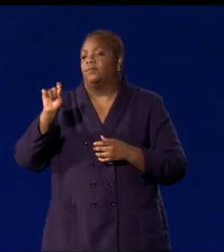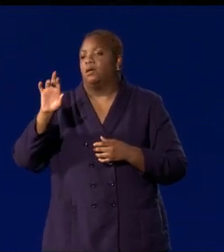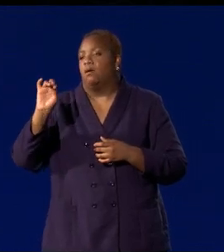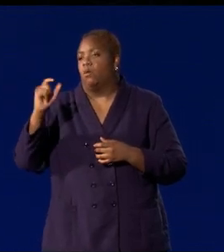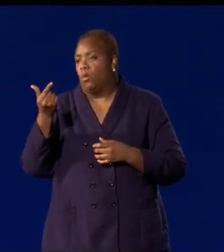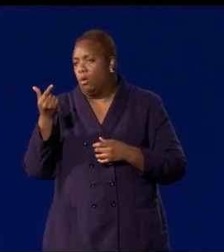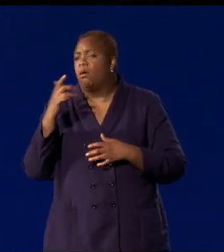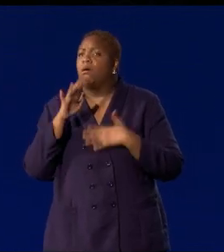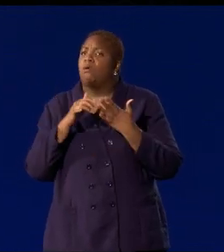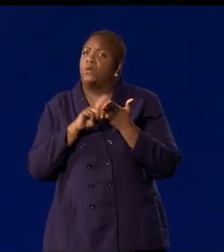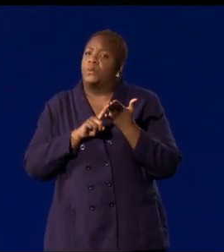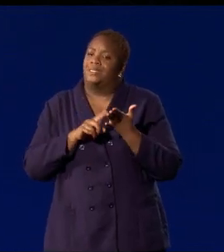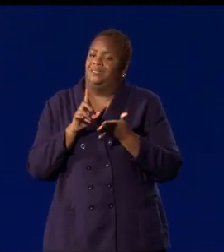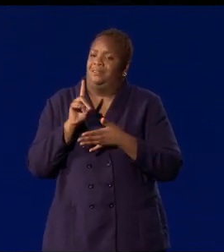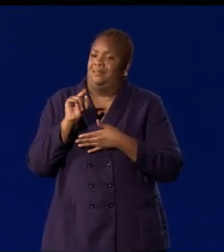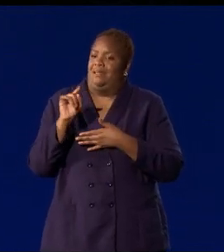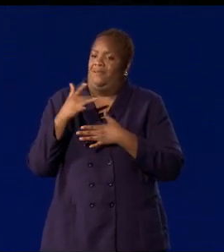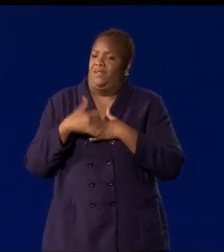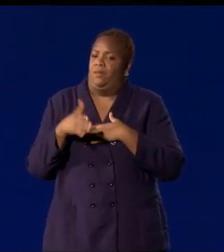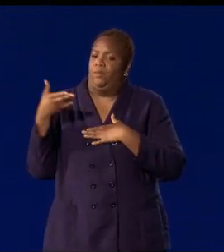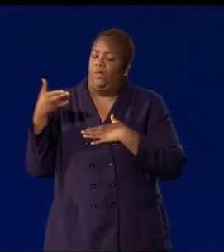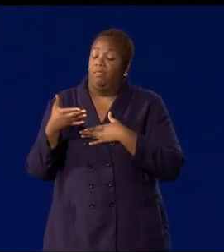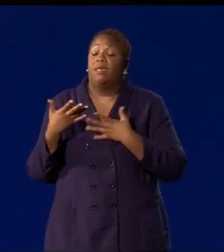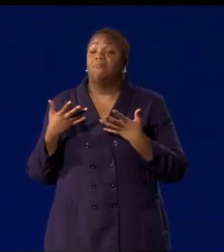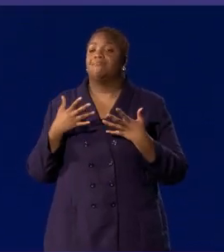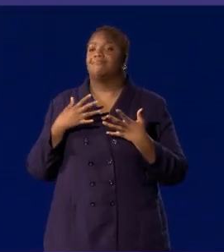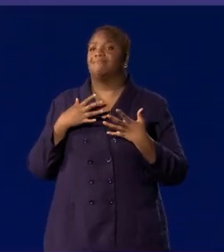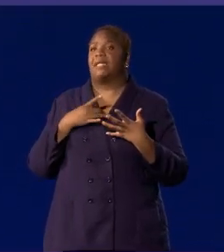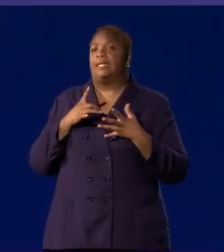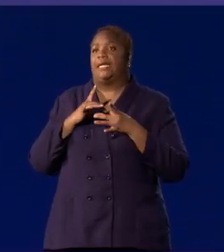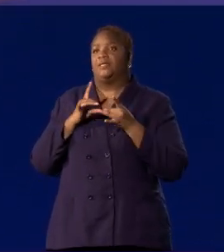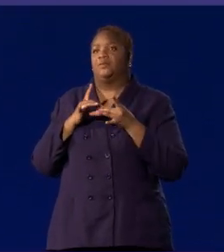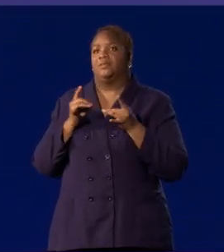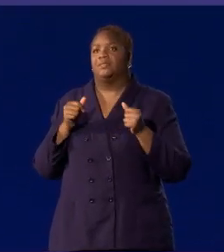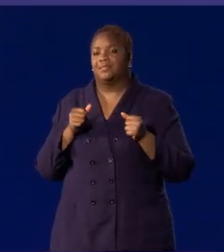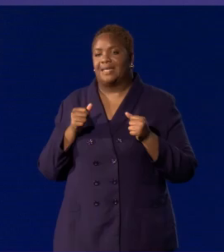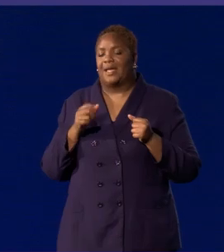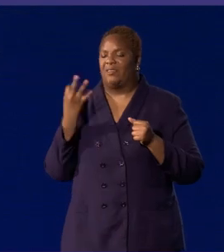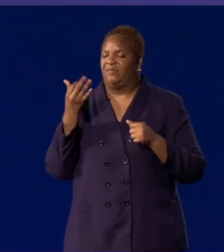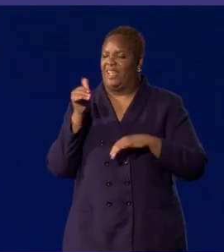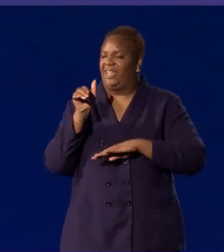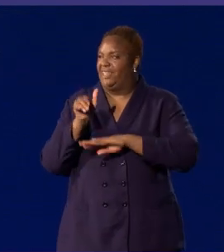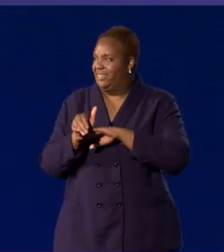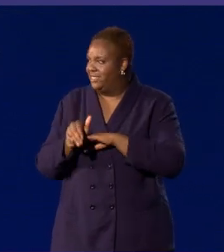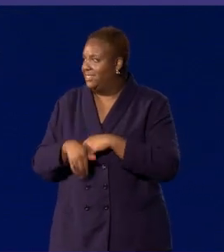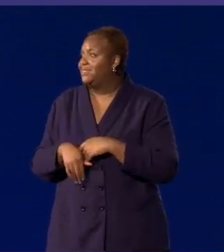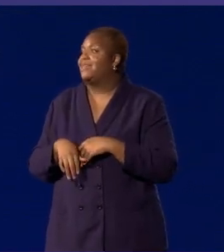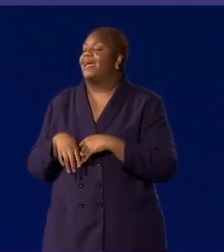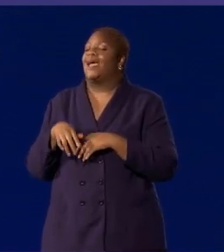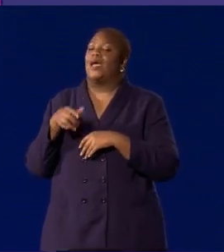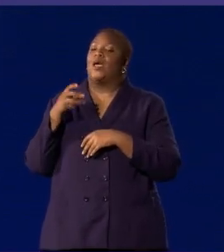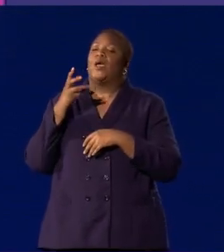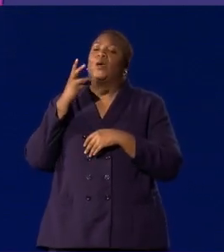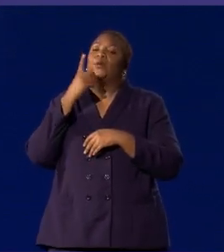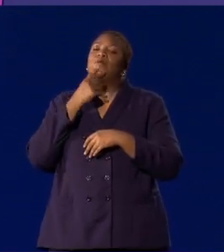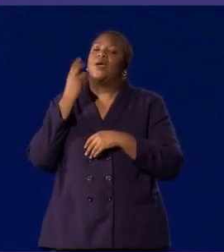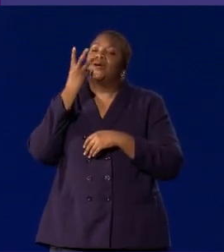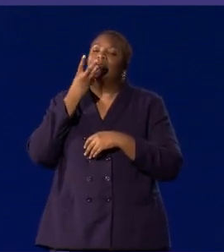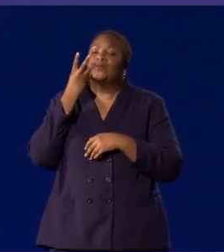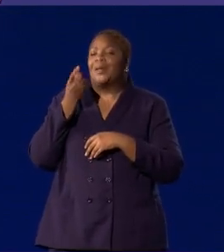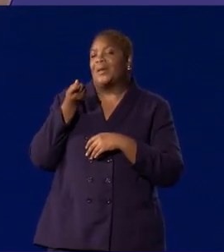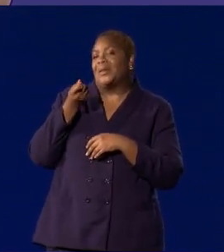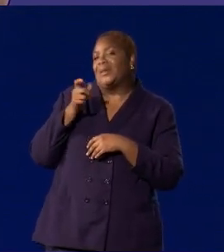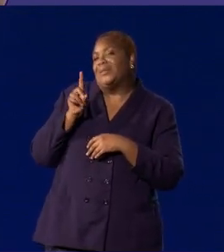research and data available there. And as I like to say, you know, Friday night, glass of red wine, little bit of